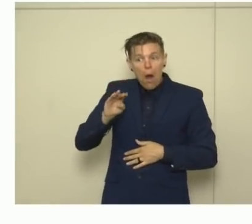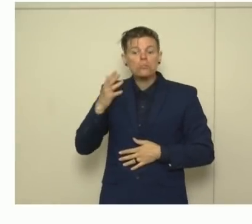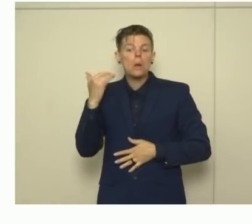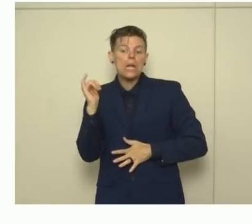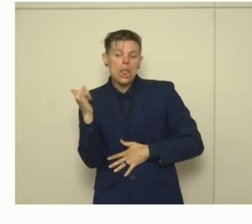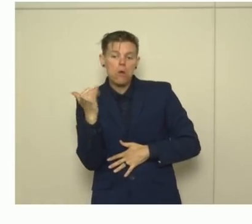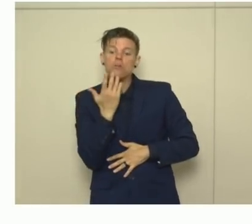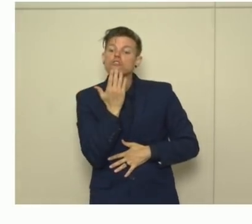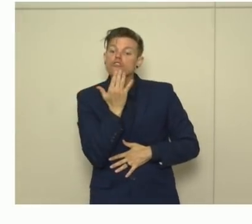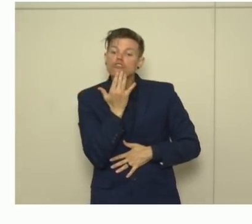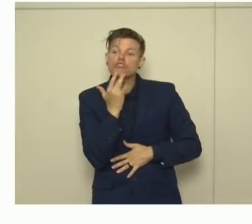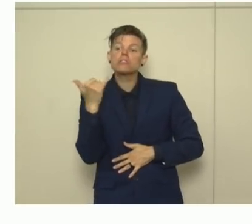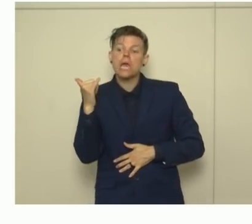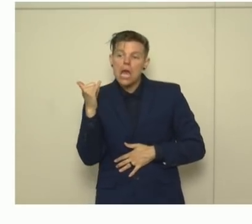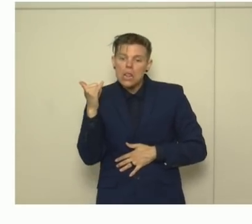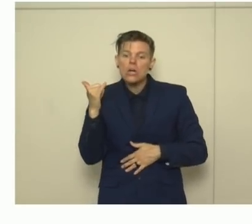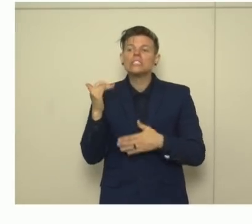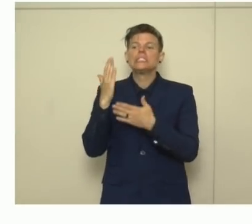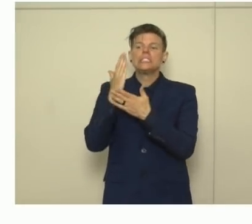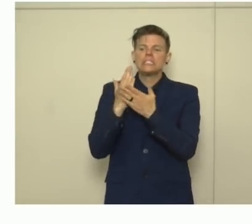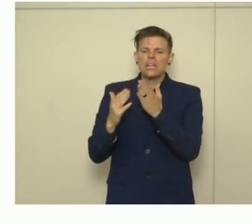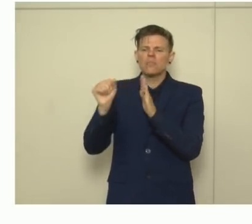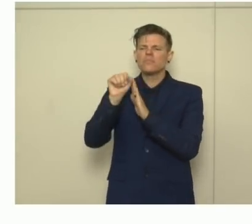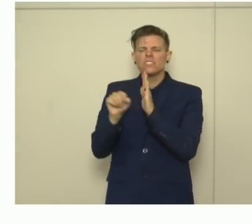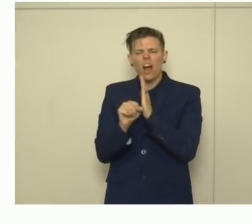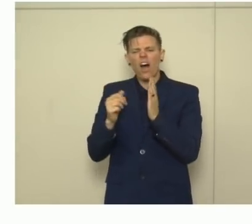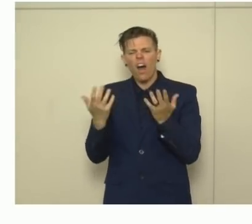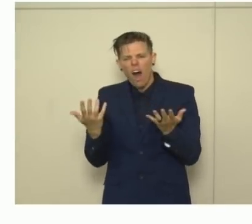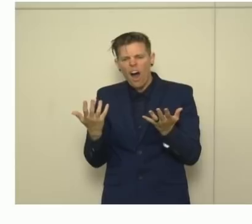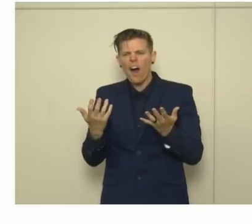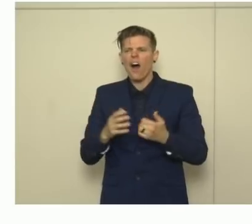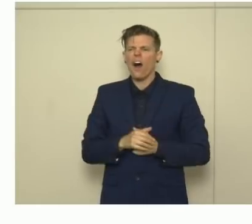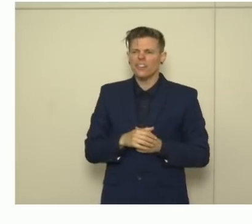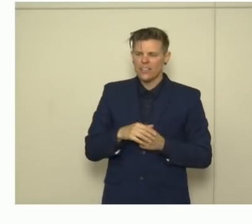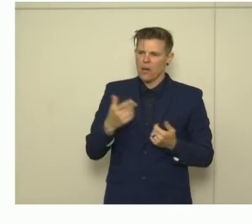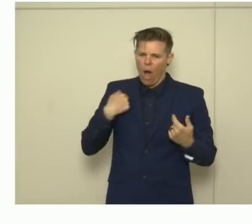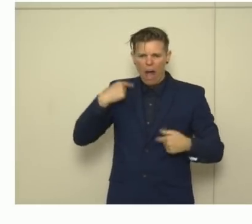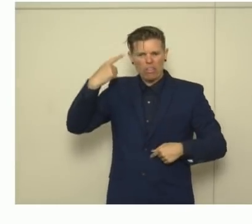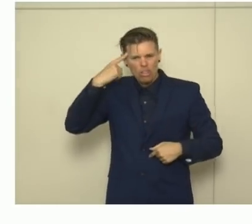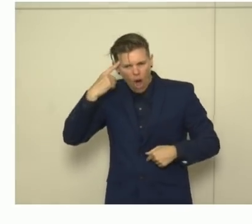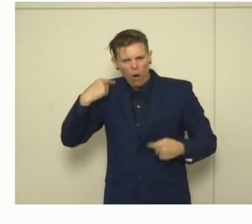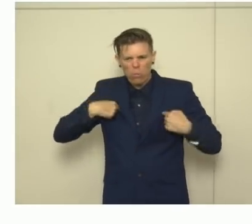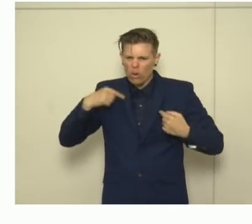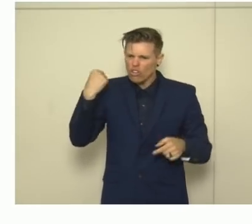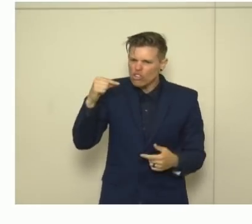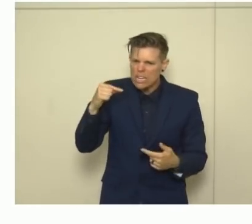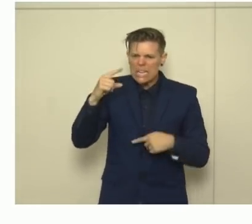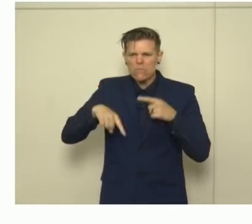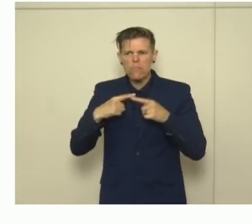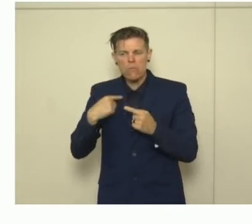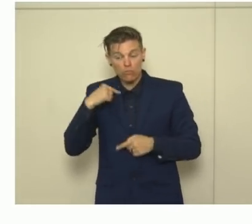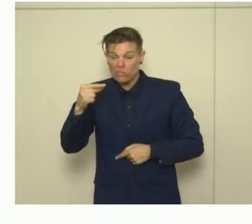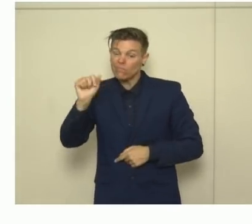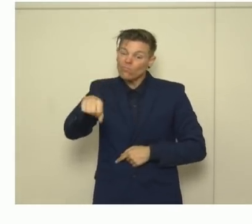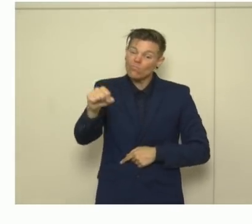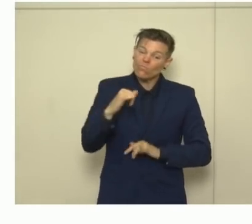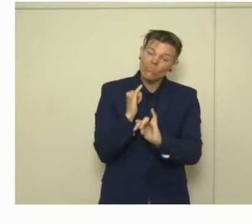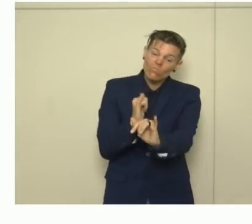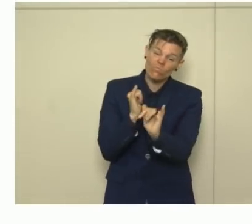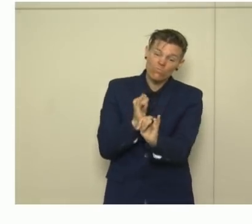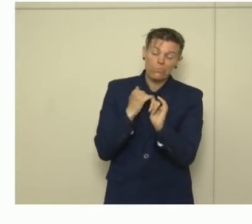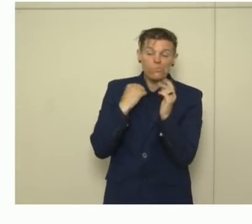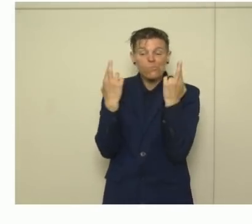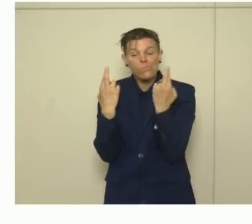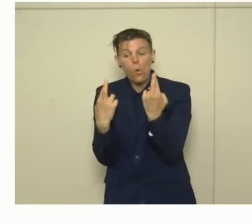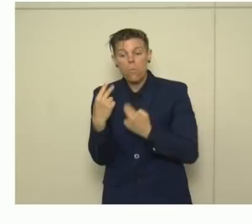some emails from some of you saying, hey, when are we going to be green? When are we going to be green? And I'm hopeful. I've got my fingers crossed.